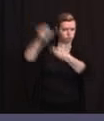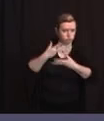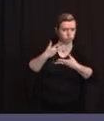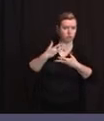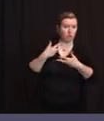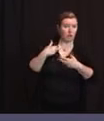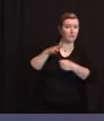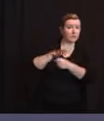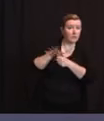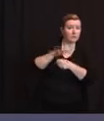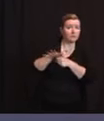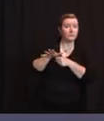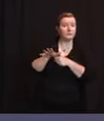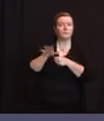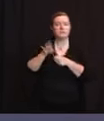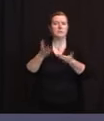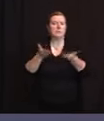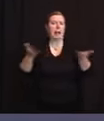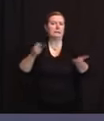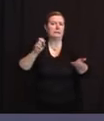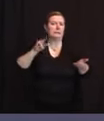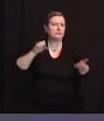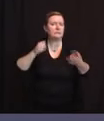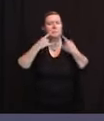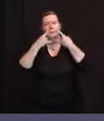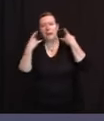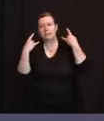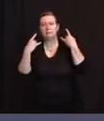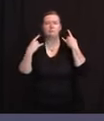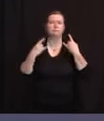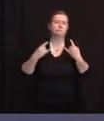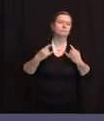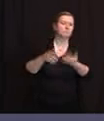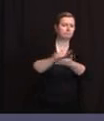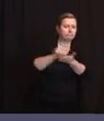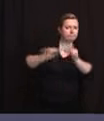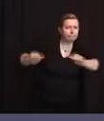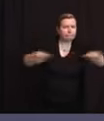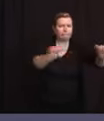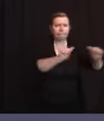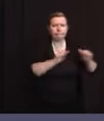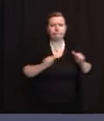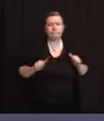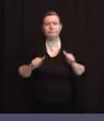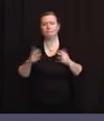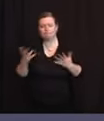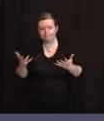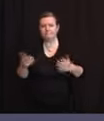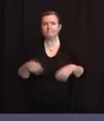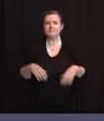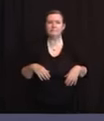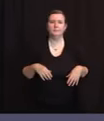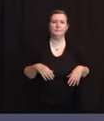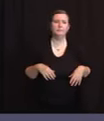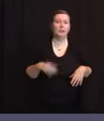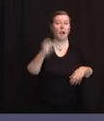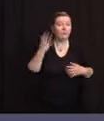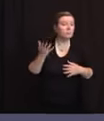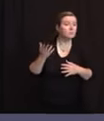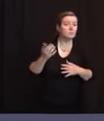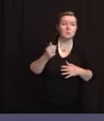and respond to COVID-19, and be prepared to allocate scarce